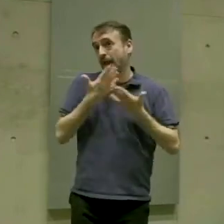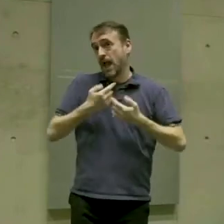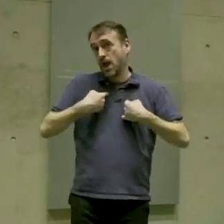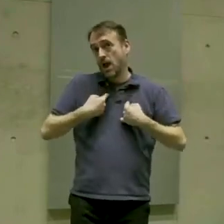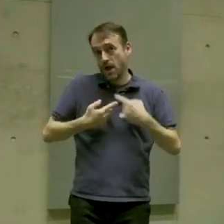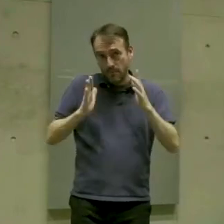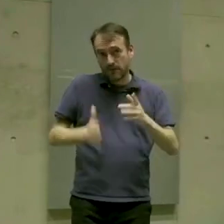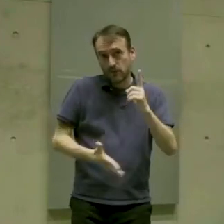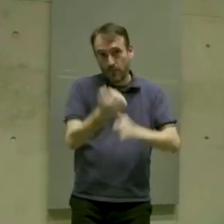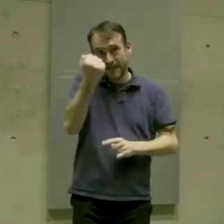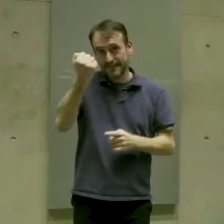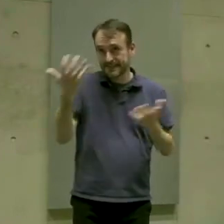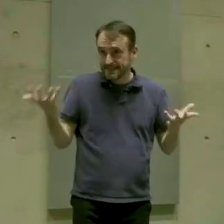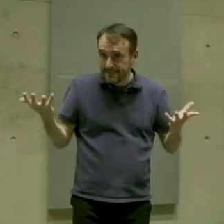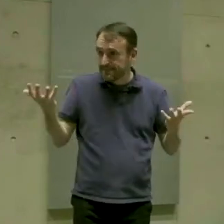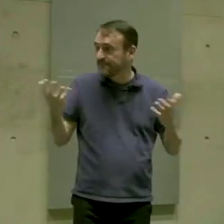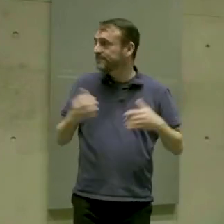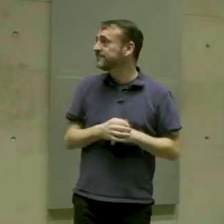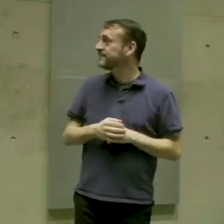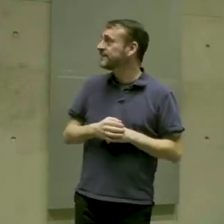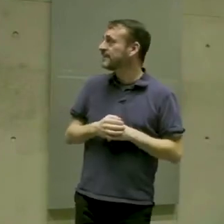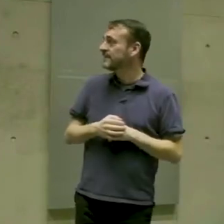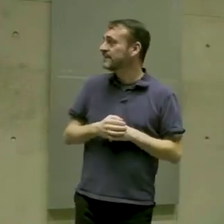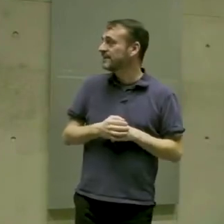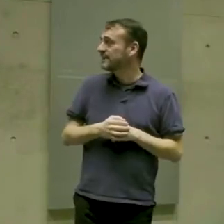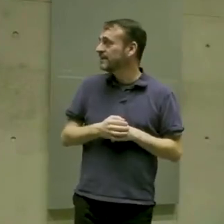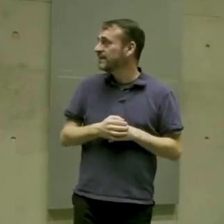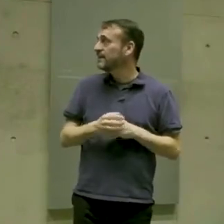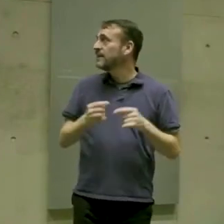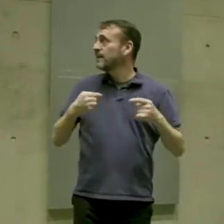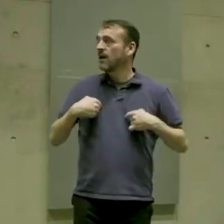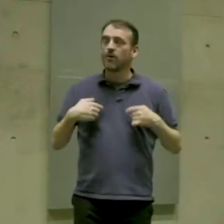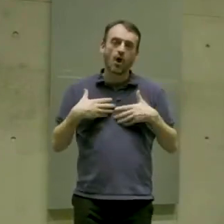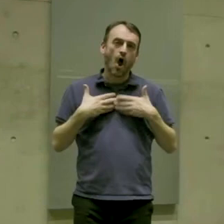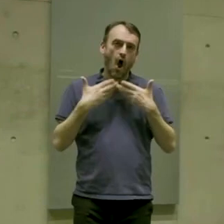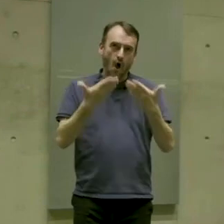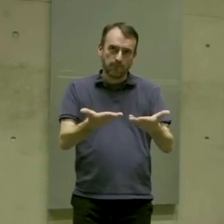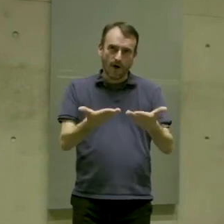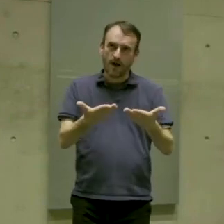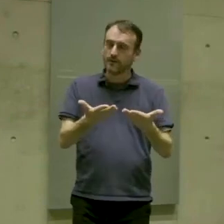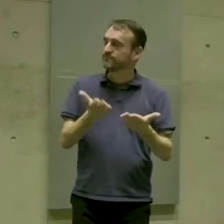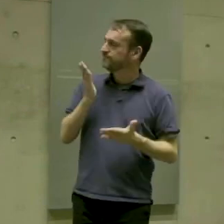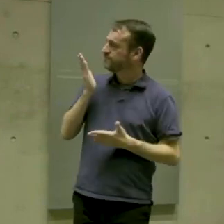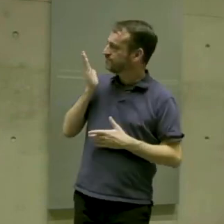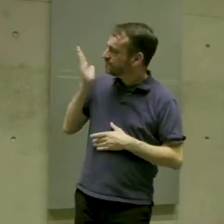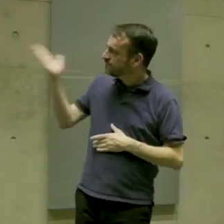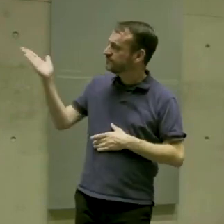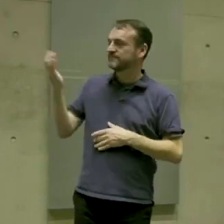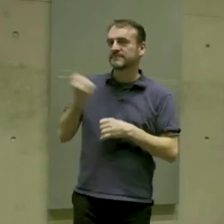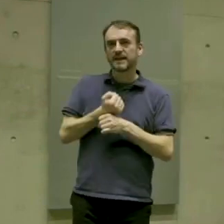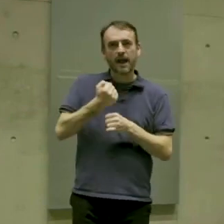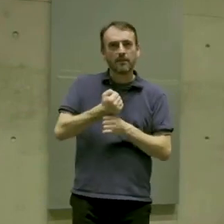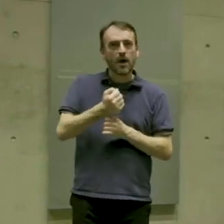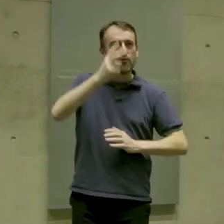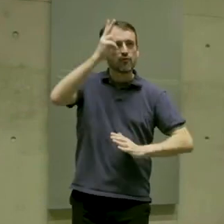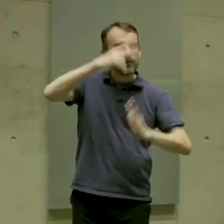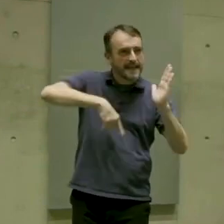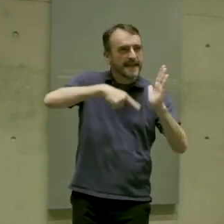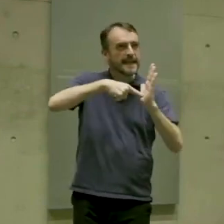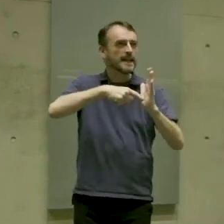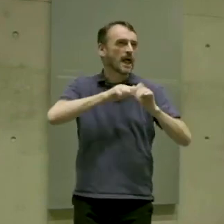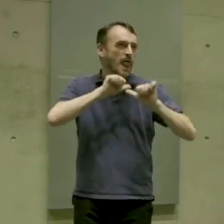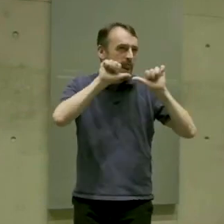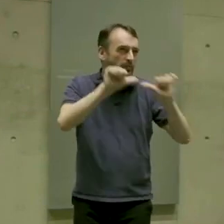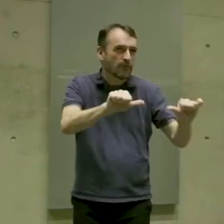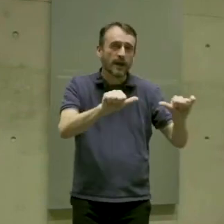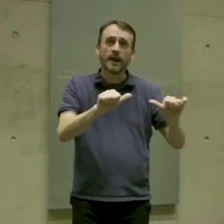gotten you down, I know it's gotten me down sometimes, I offer you the Gothic. Read it, love it, and take fierce comfort in all